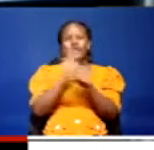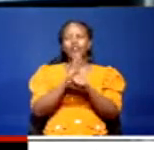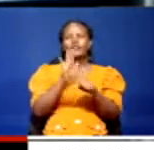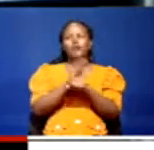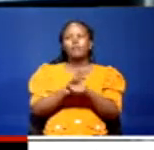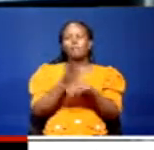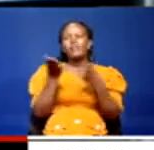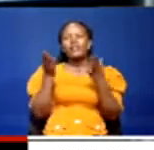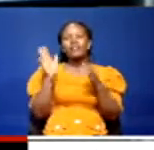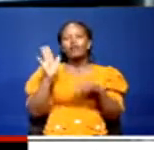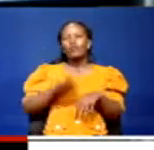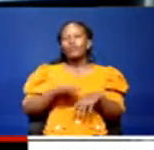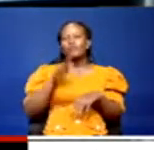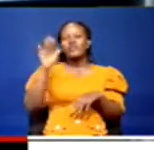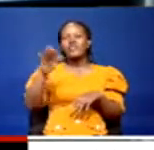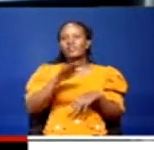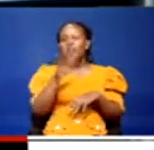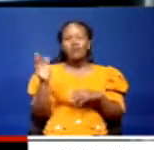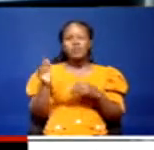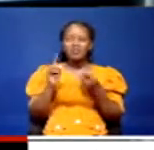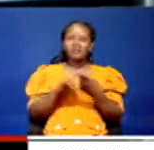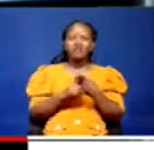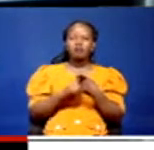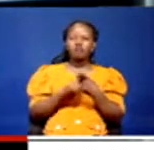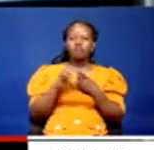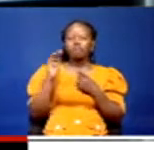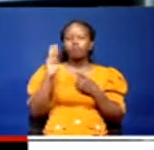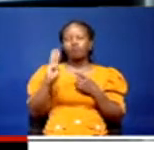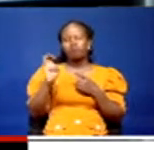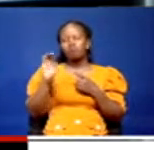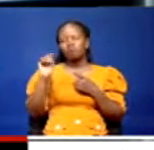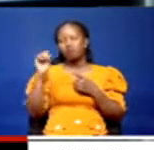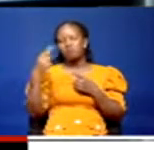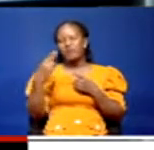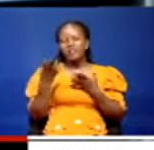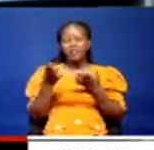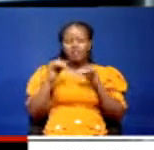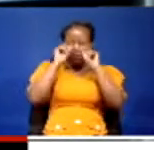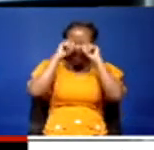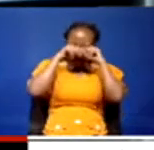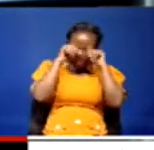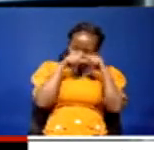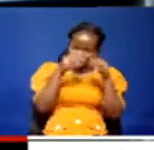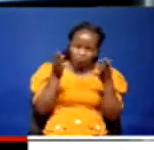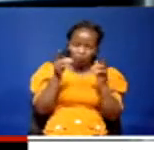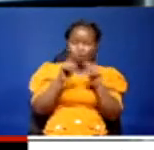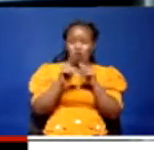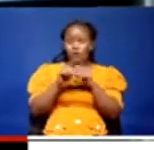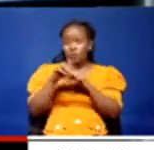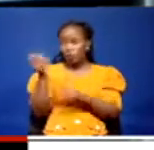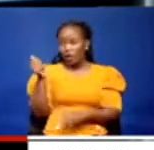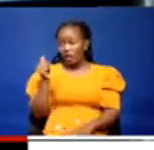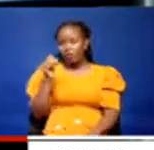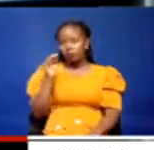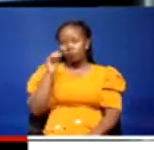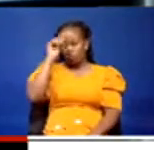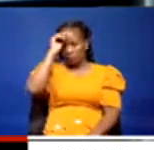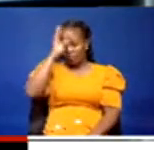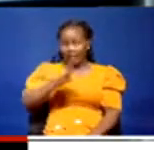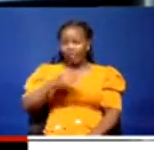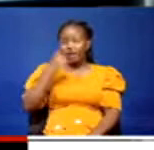sisters, many of them, whether it is by the Moko, whether it is Charity Ngilo, Mother Kalua, in our own words, is a daughter of a Maendeleo mother.